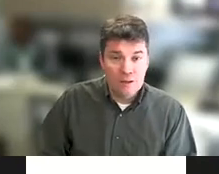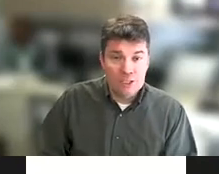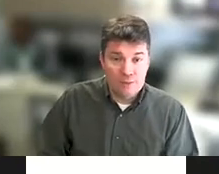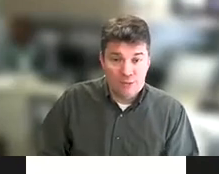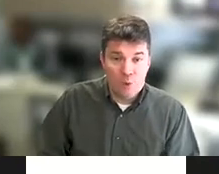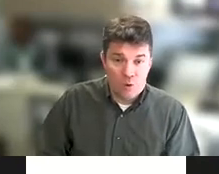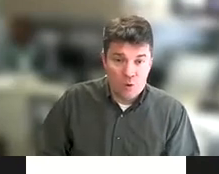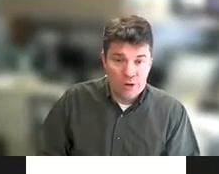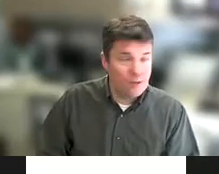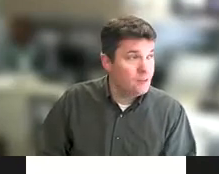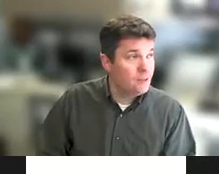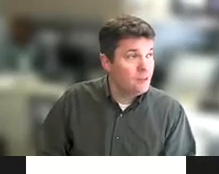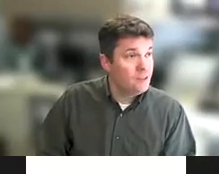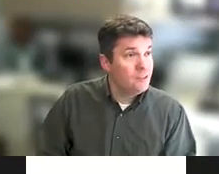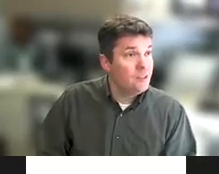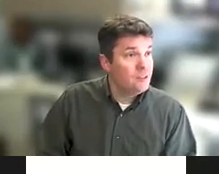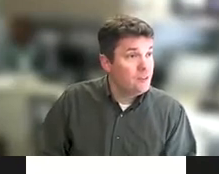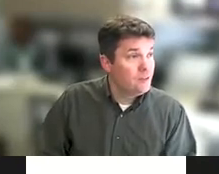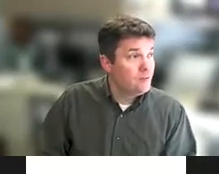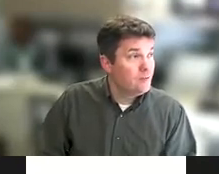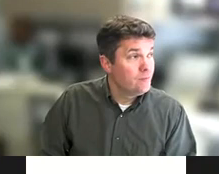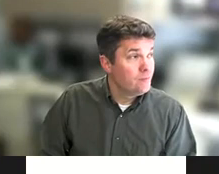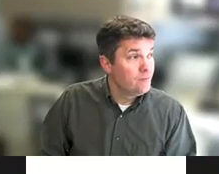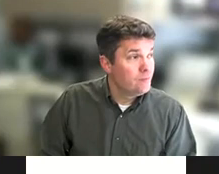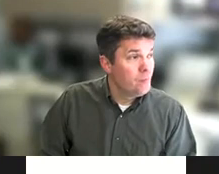understand the spoken word.